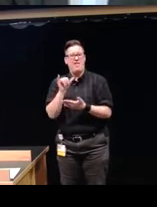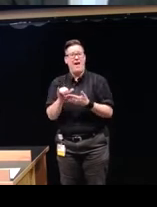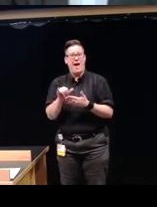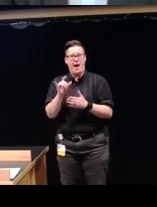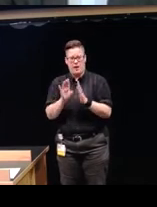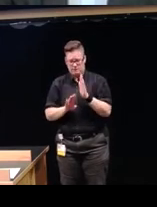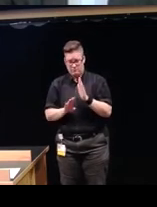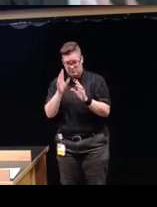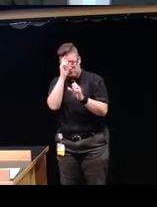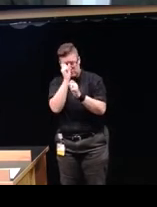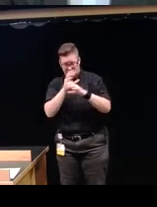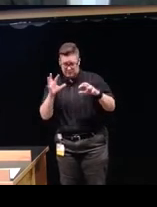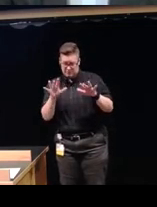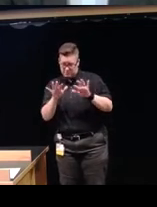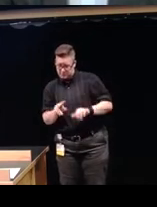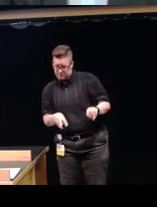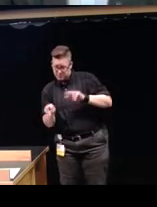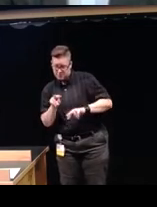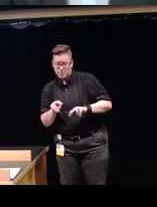be coupled with